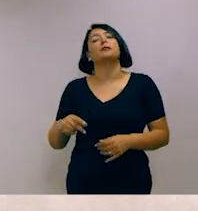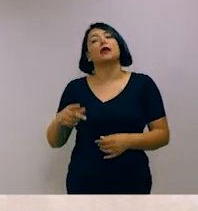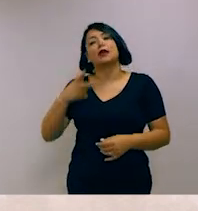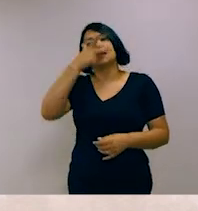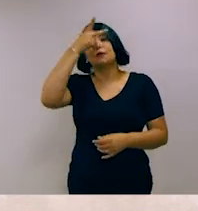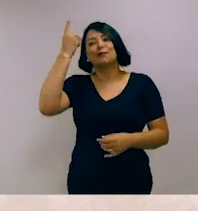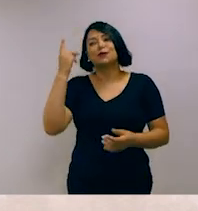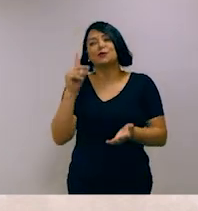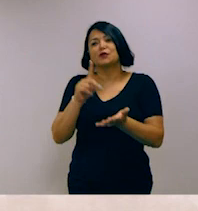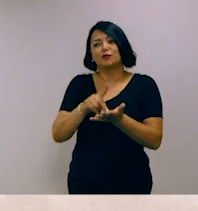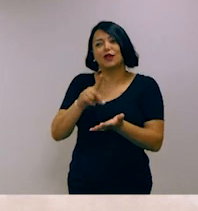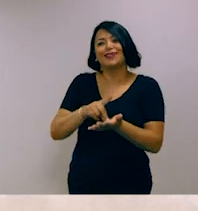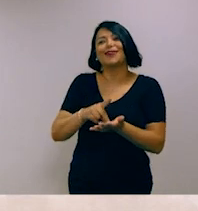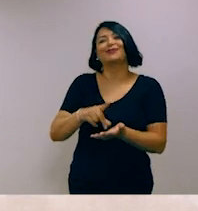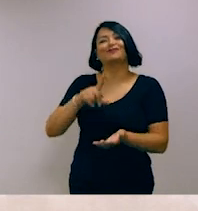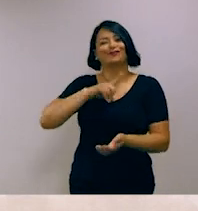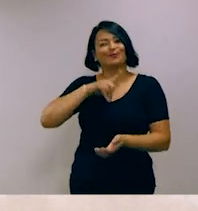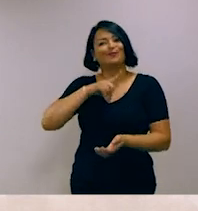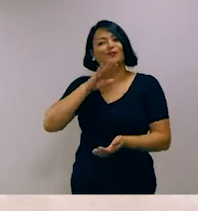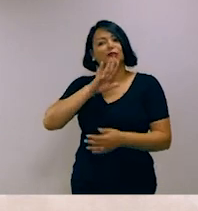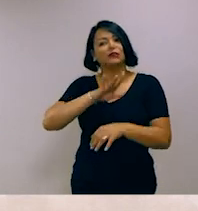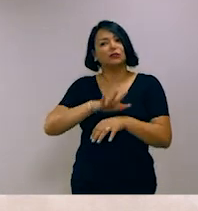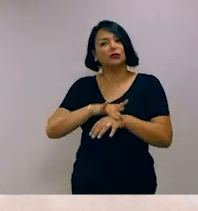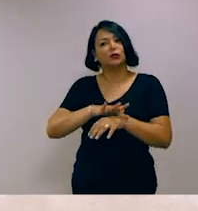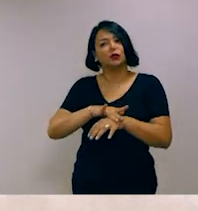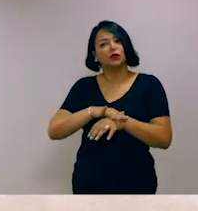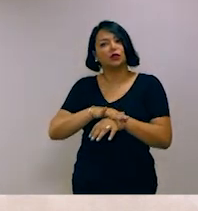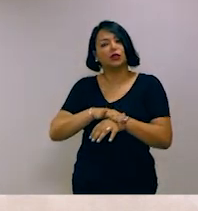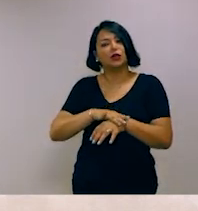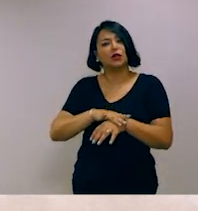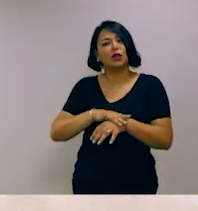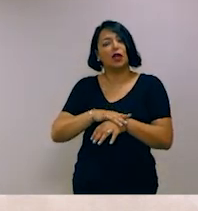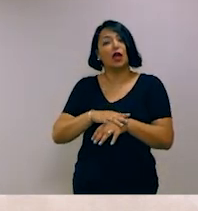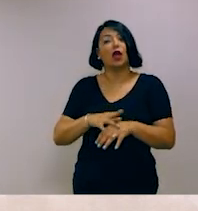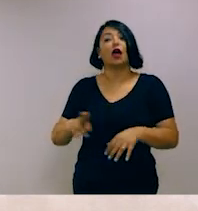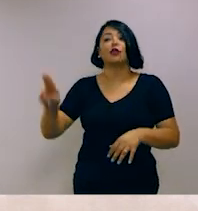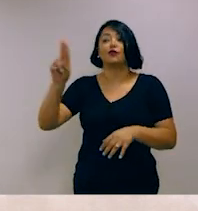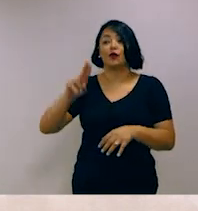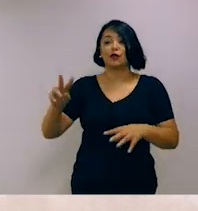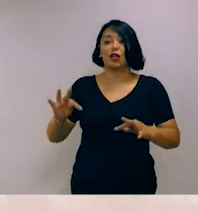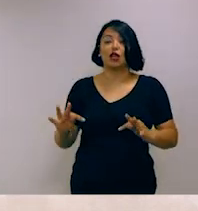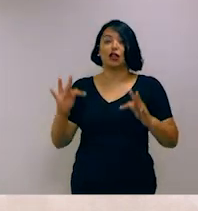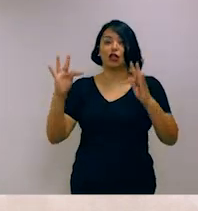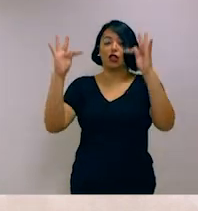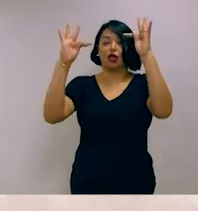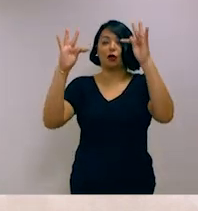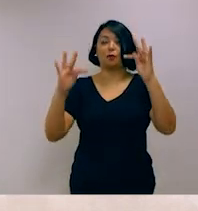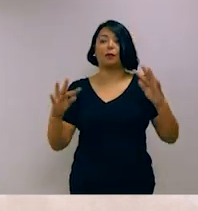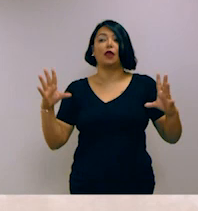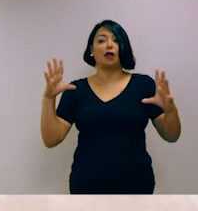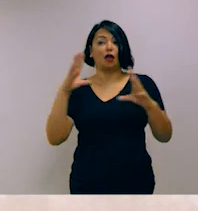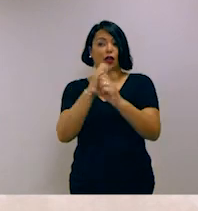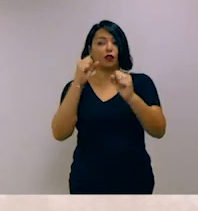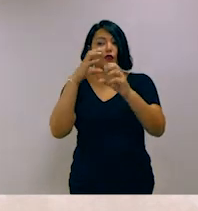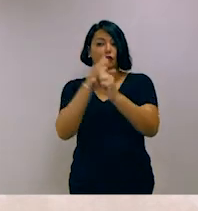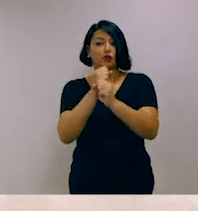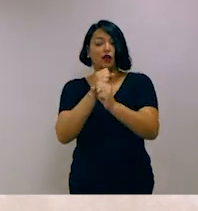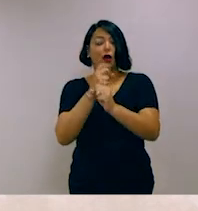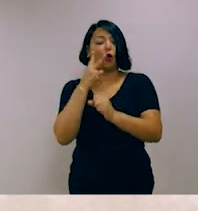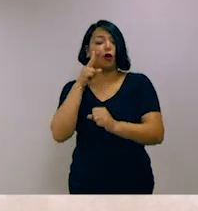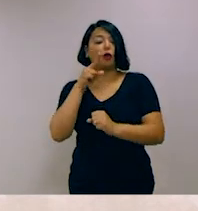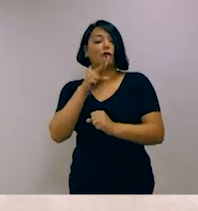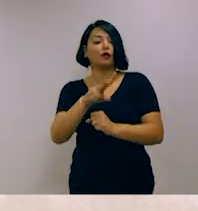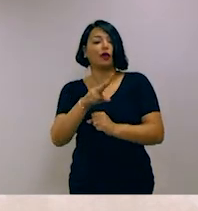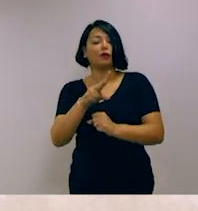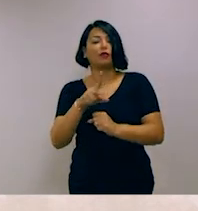positive result, given that the person truly has that disease, is given by this formula that